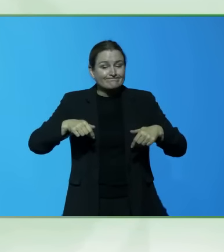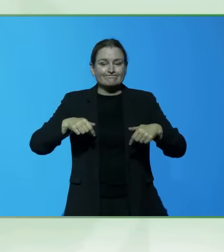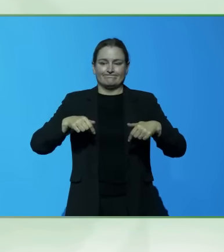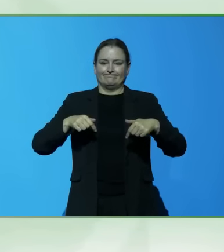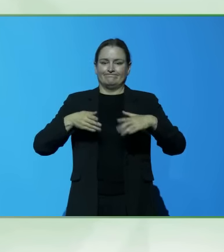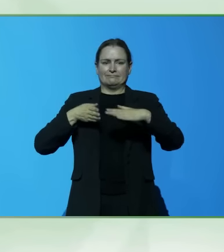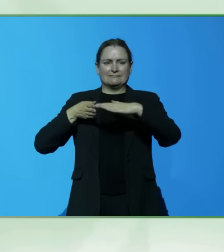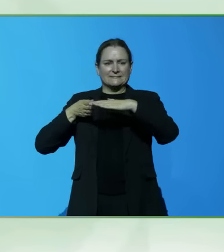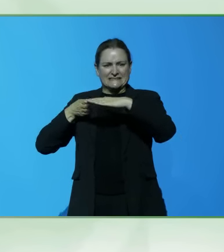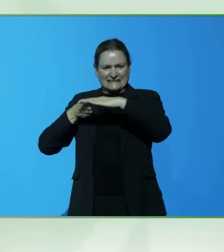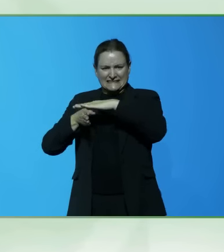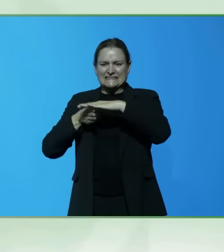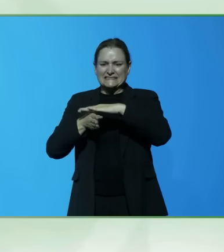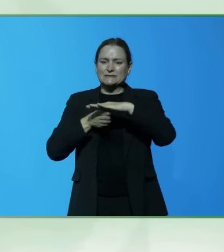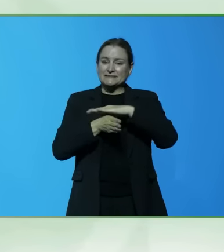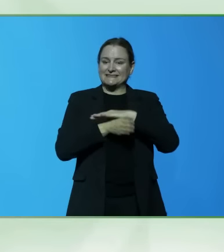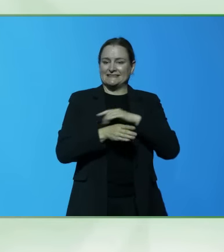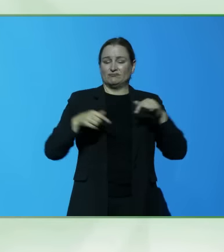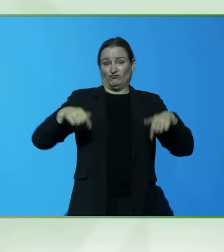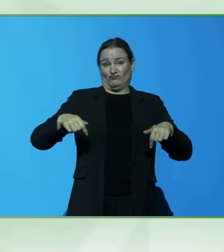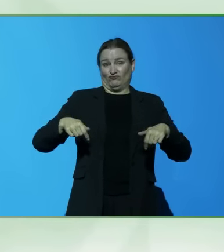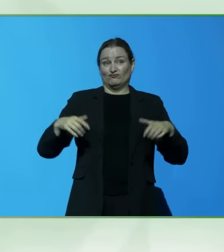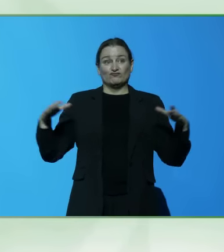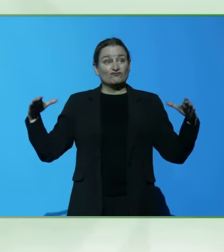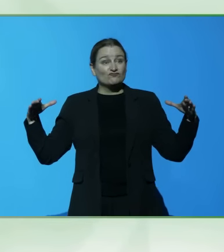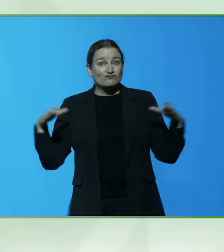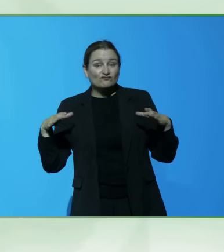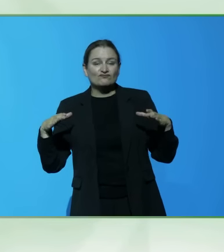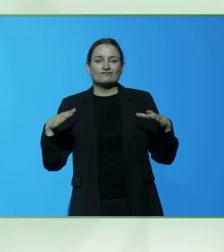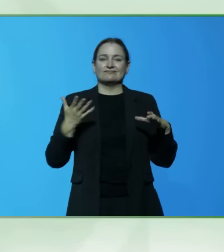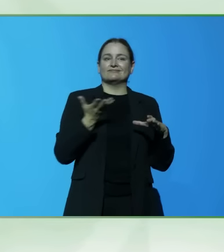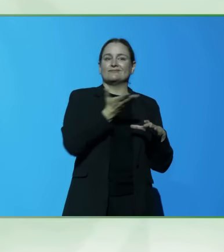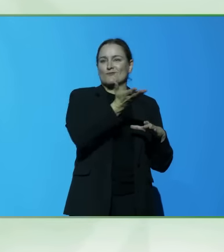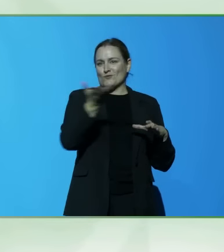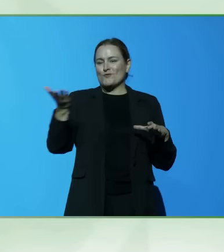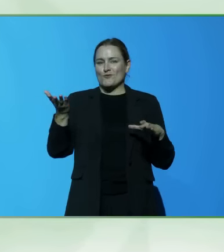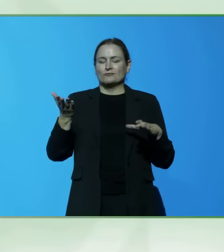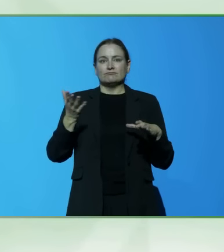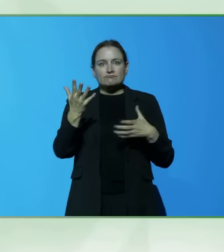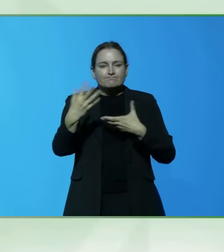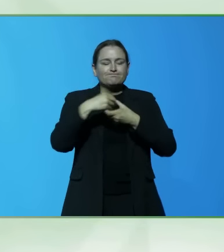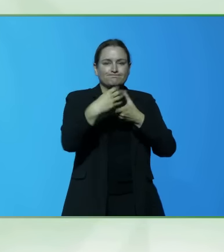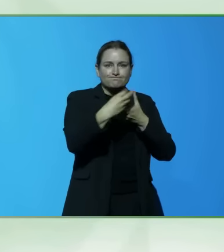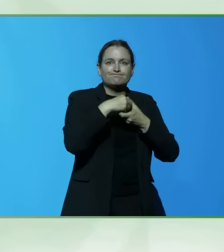link foundation so everyone can fully participate.